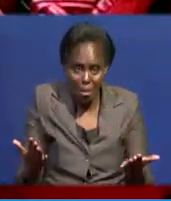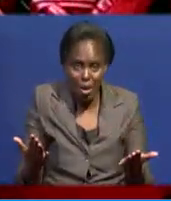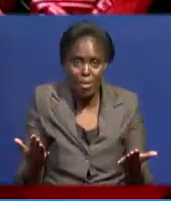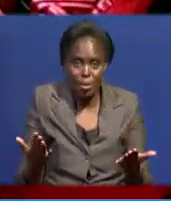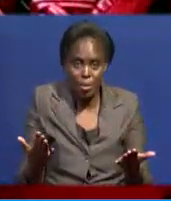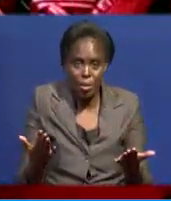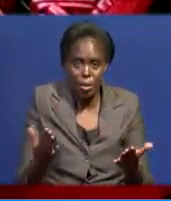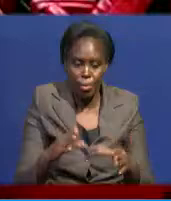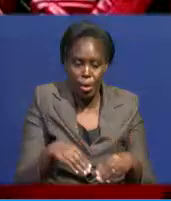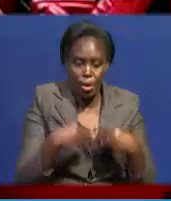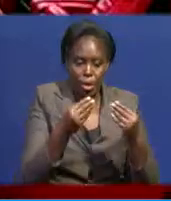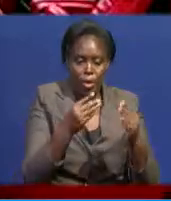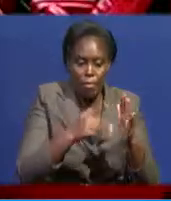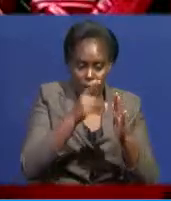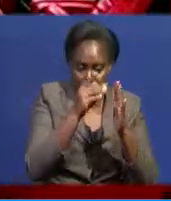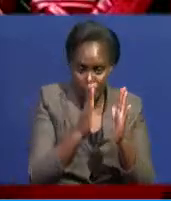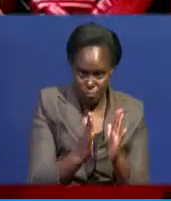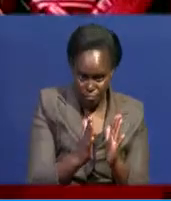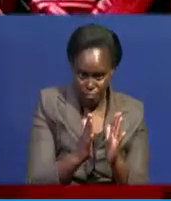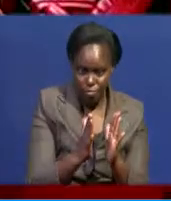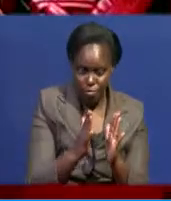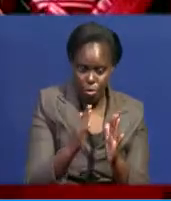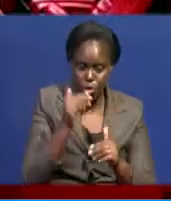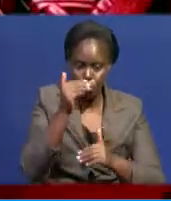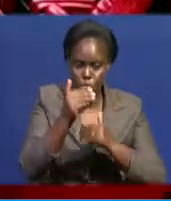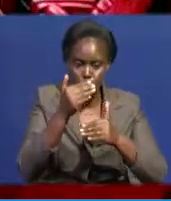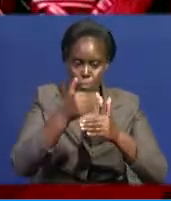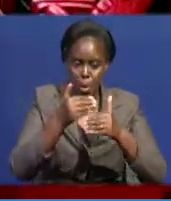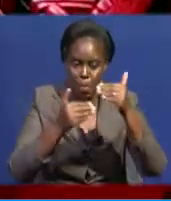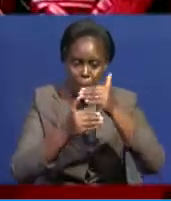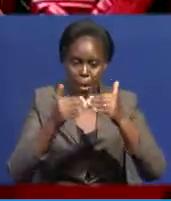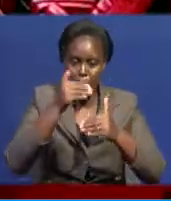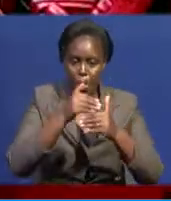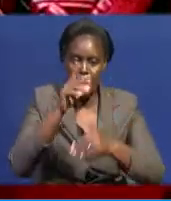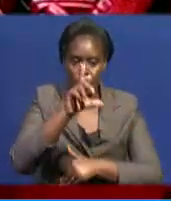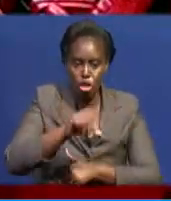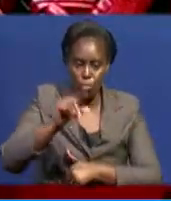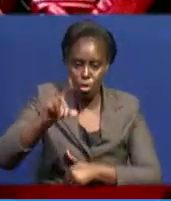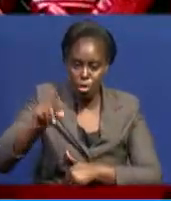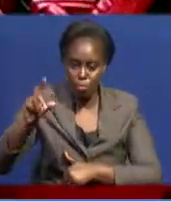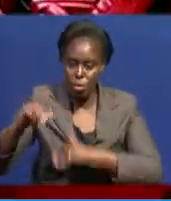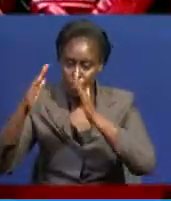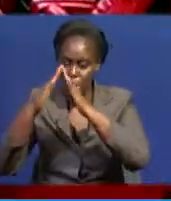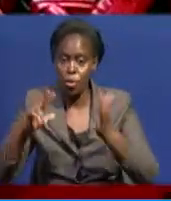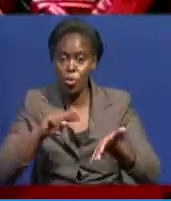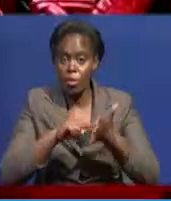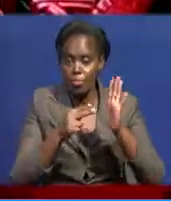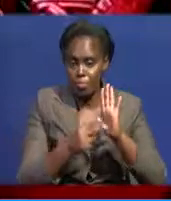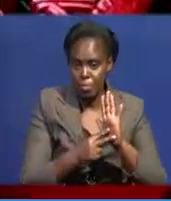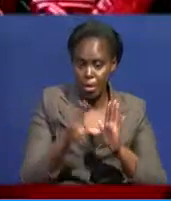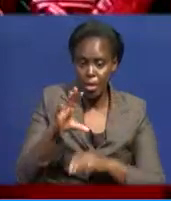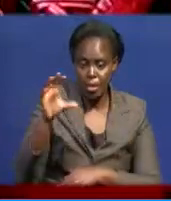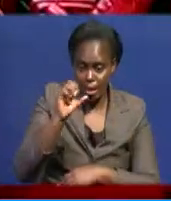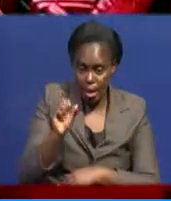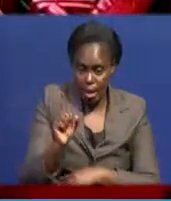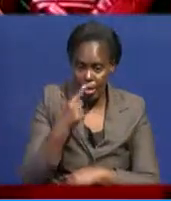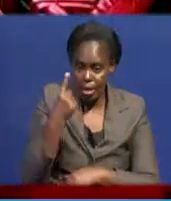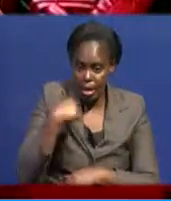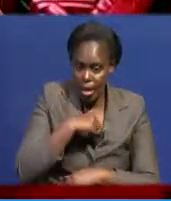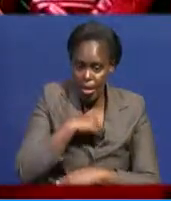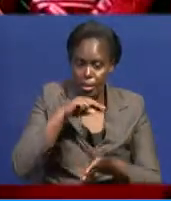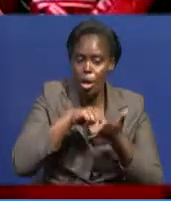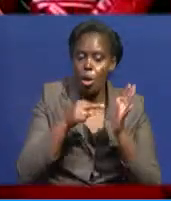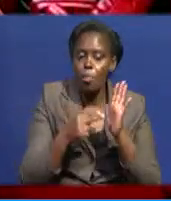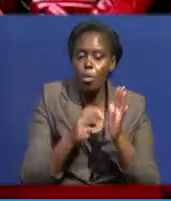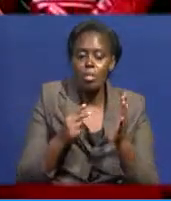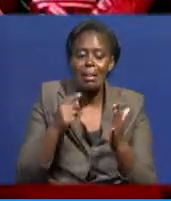to respective developers for the construction of affordable housing, and whether the Cabinet Secretary could indicate the